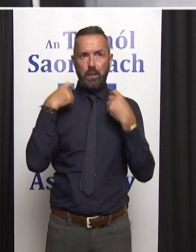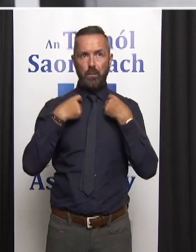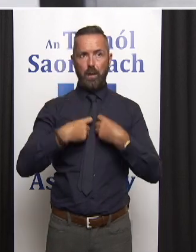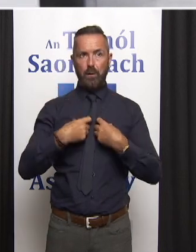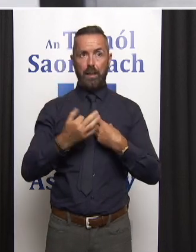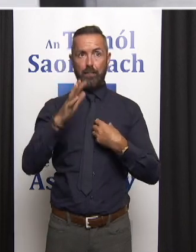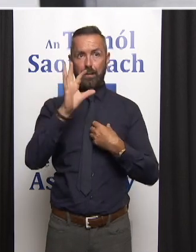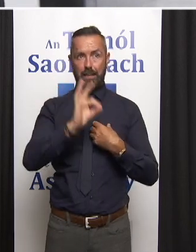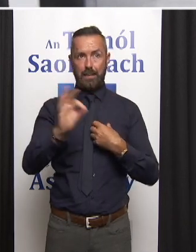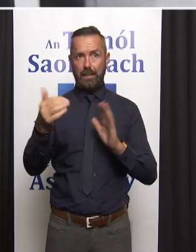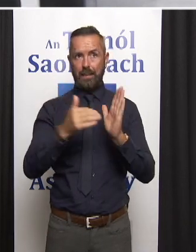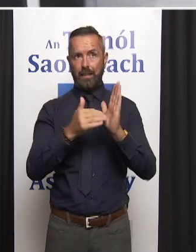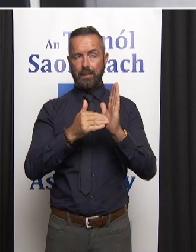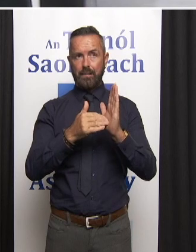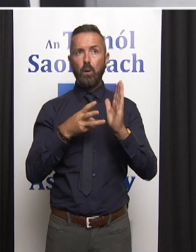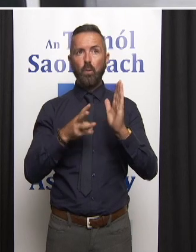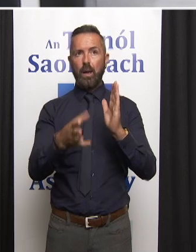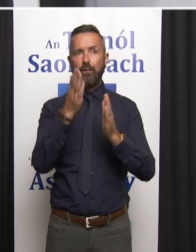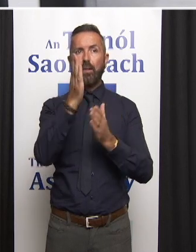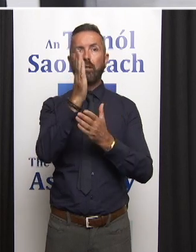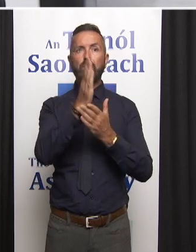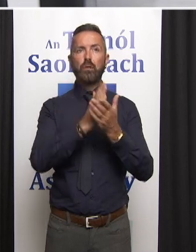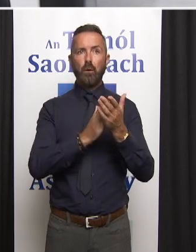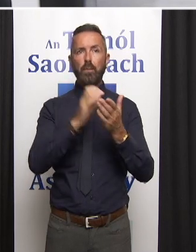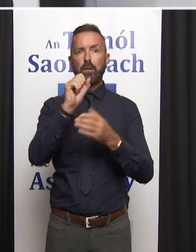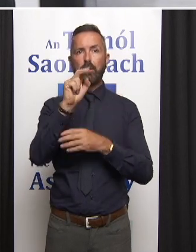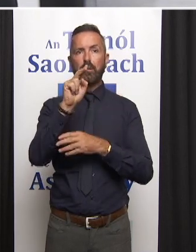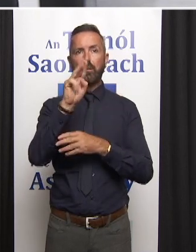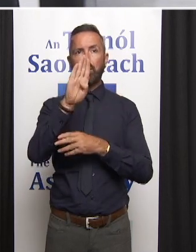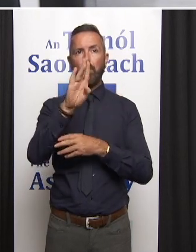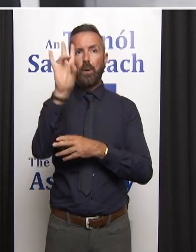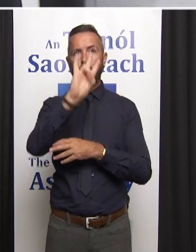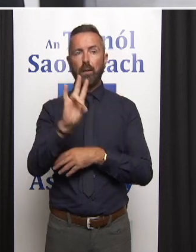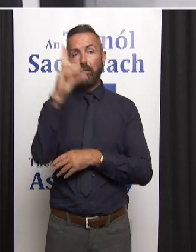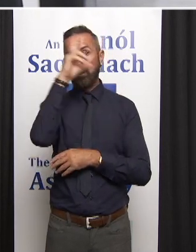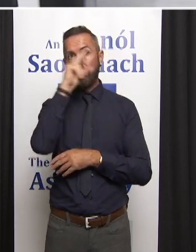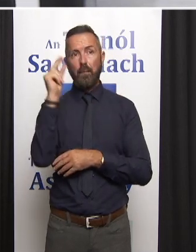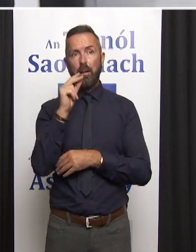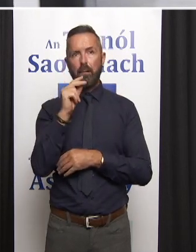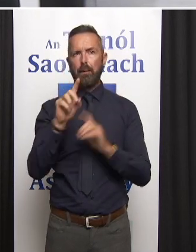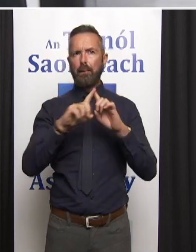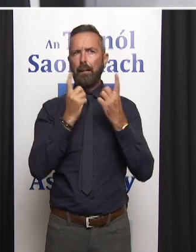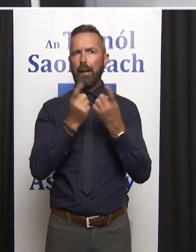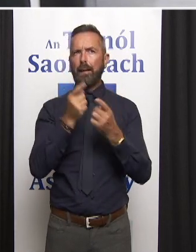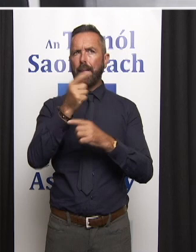tick the box yes, there's going to be some sub questions. So for example, is that deputy